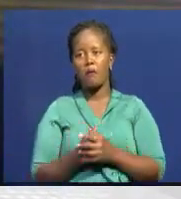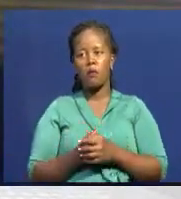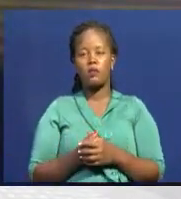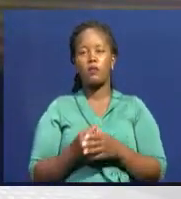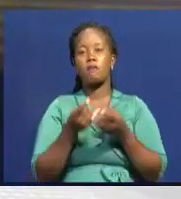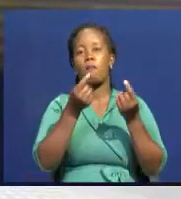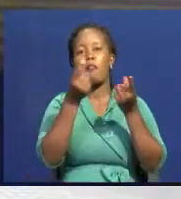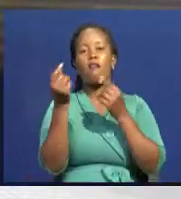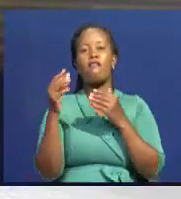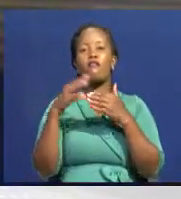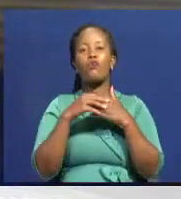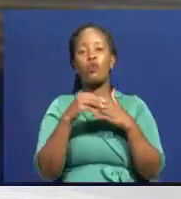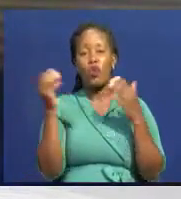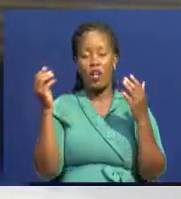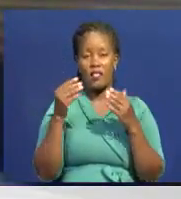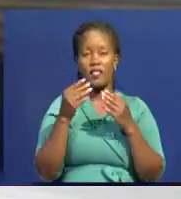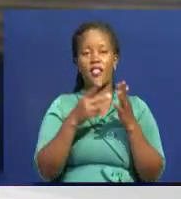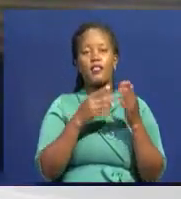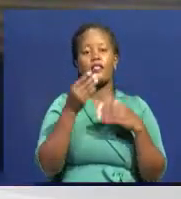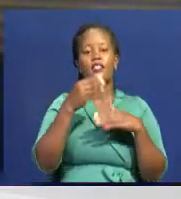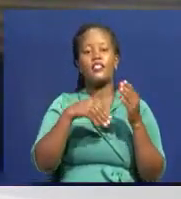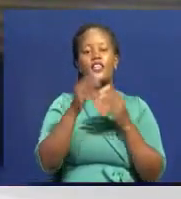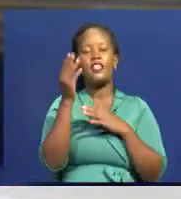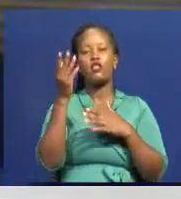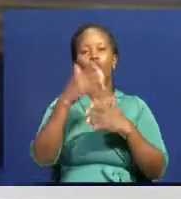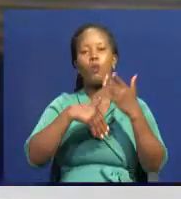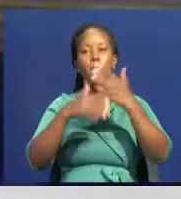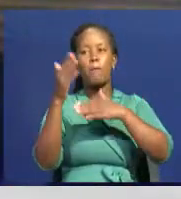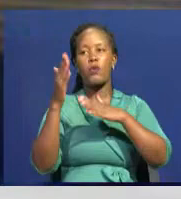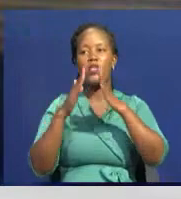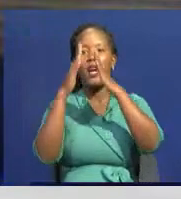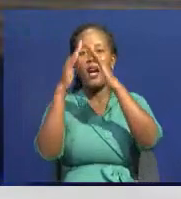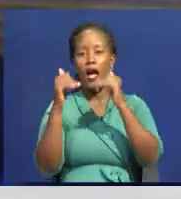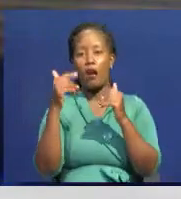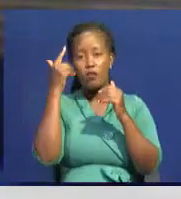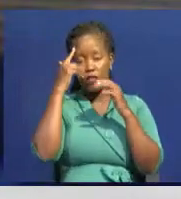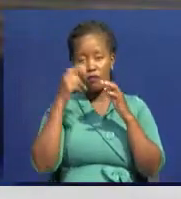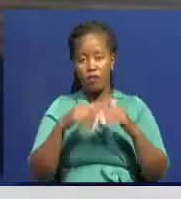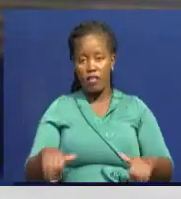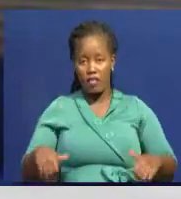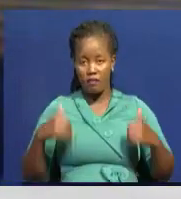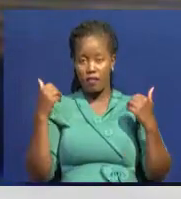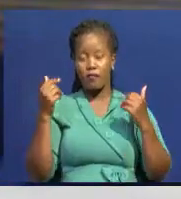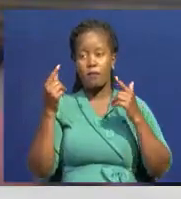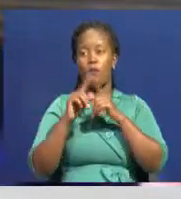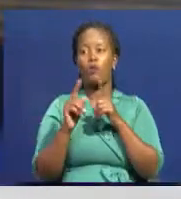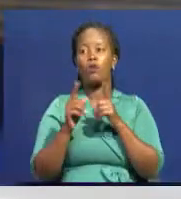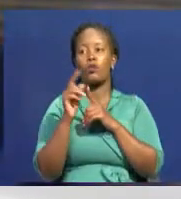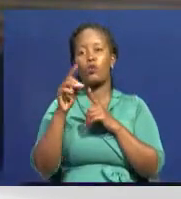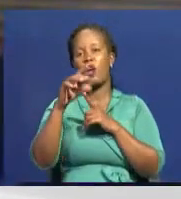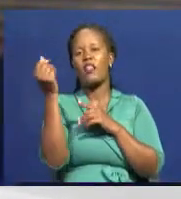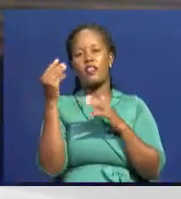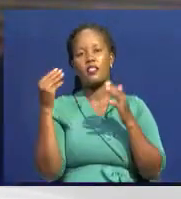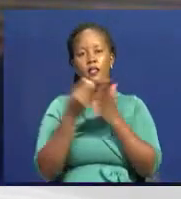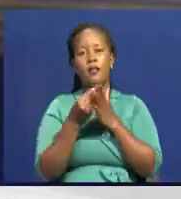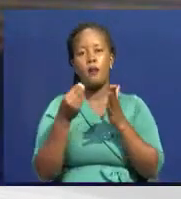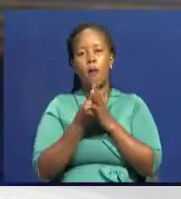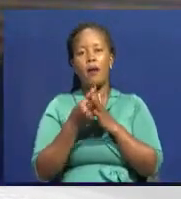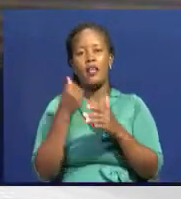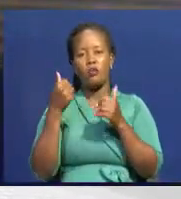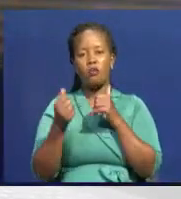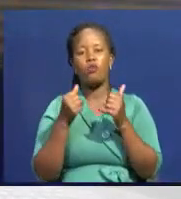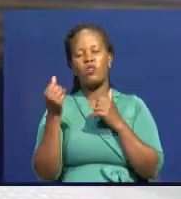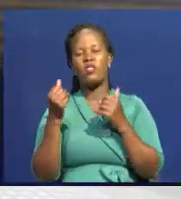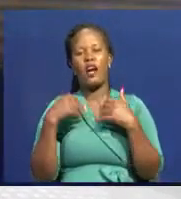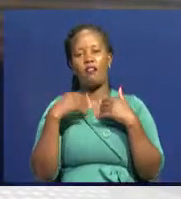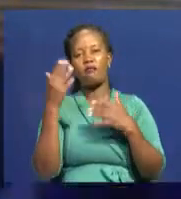dollars are sent in to build a house for residential. A very minimal amount will be seen in a few